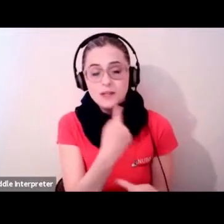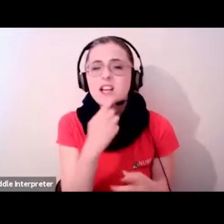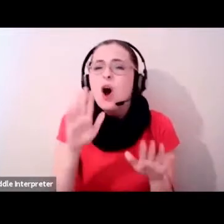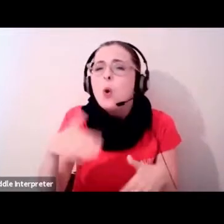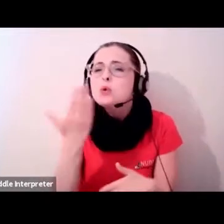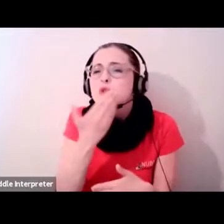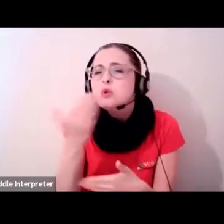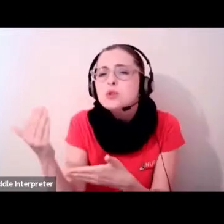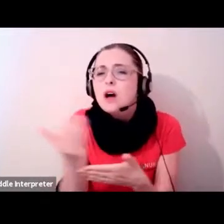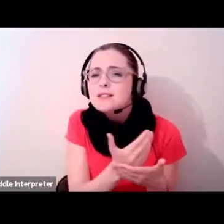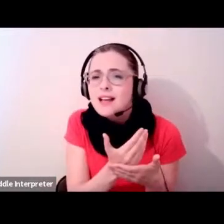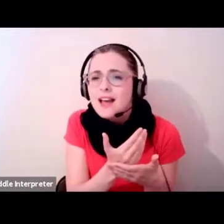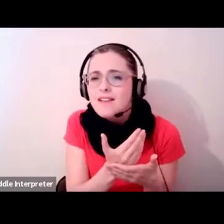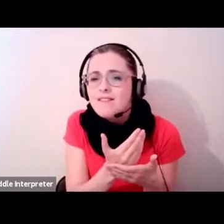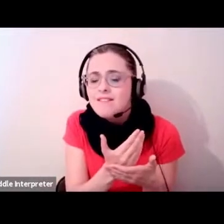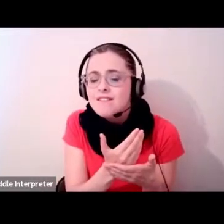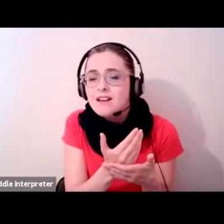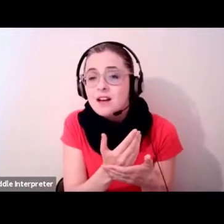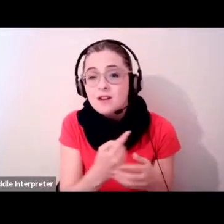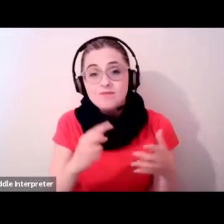had that huge response